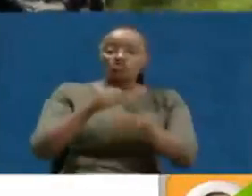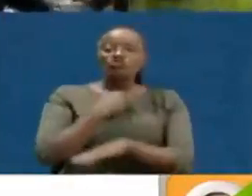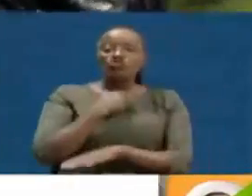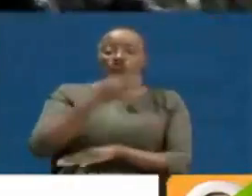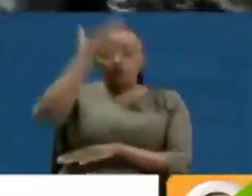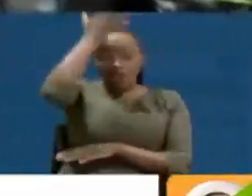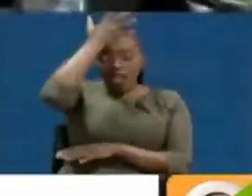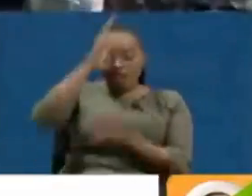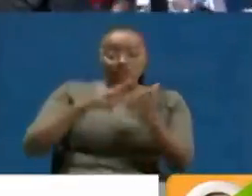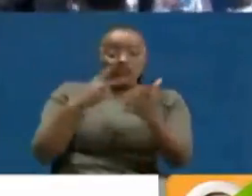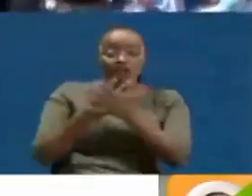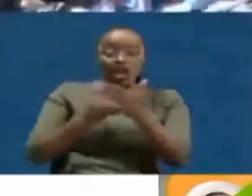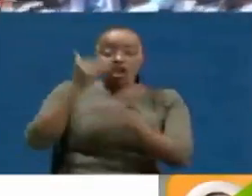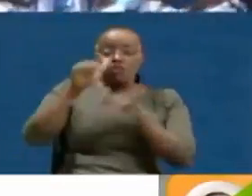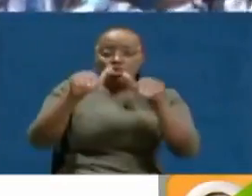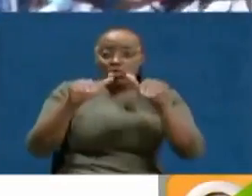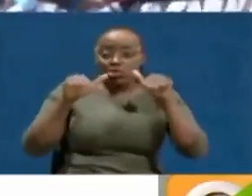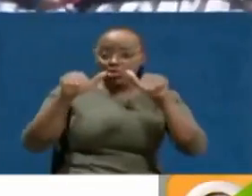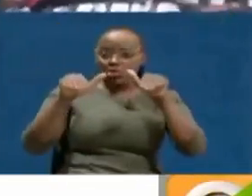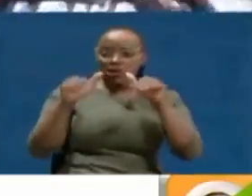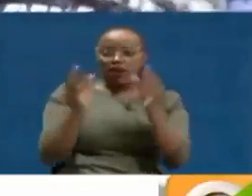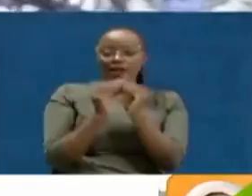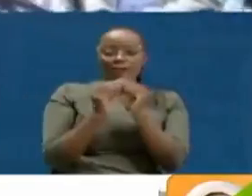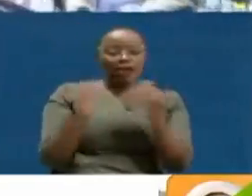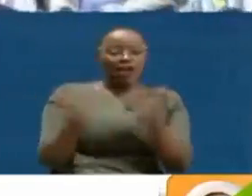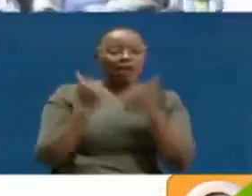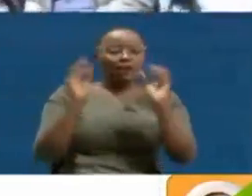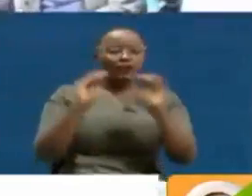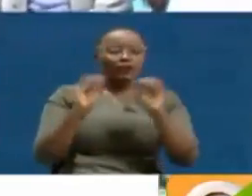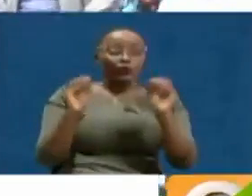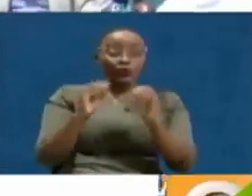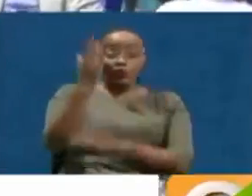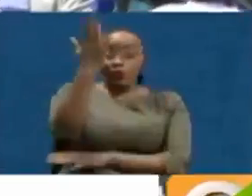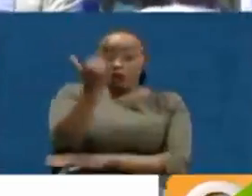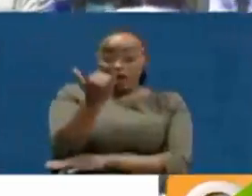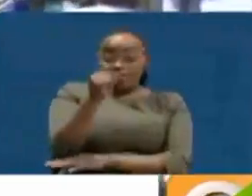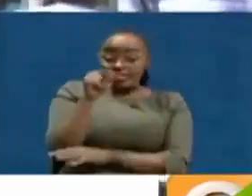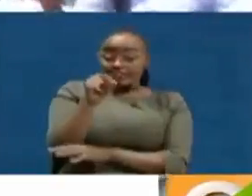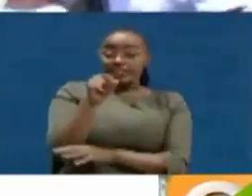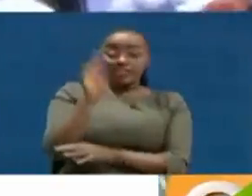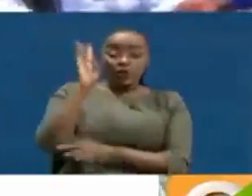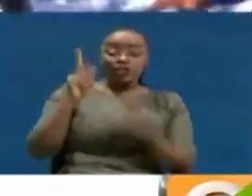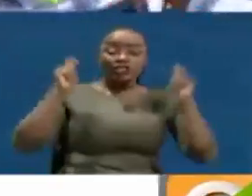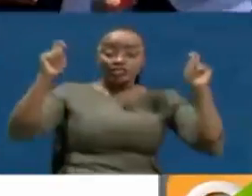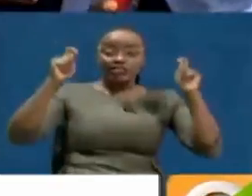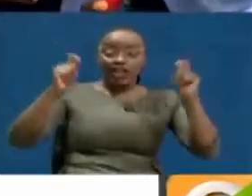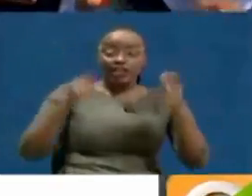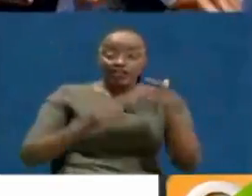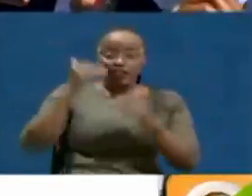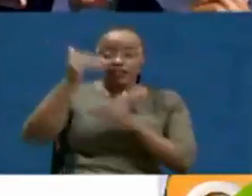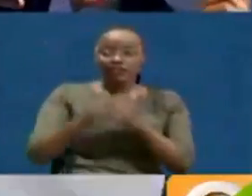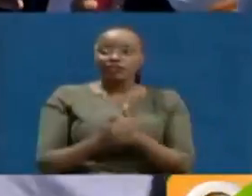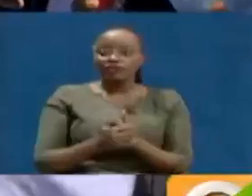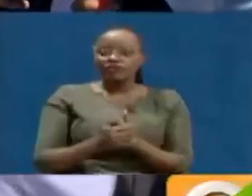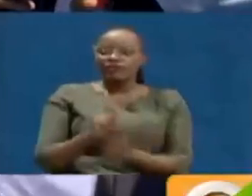faded today after the anticipated meeting failed to materialize, as a result of which the ongoing strike continues. The